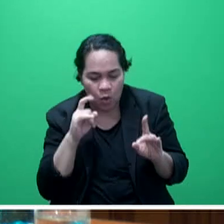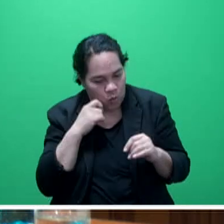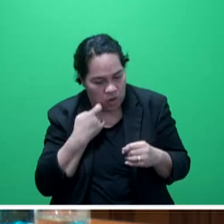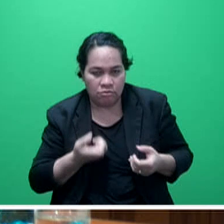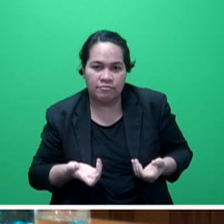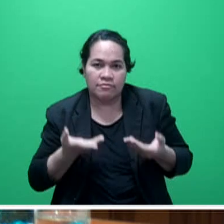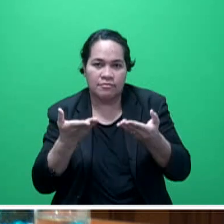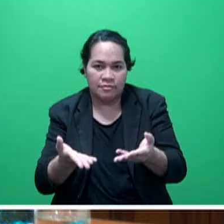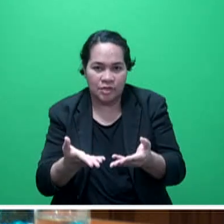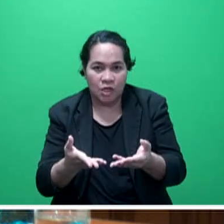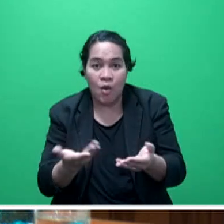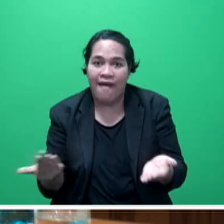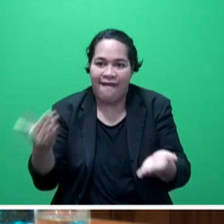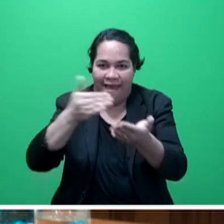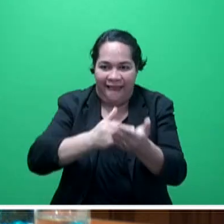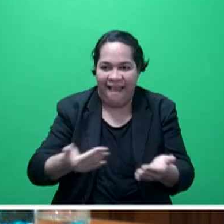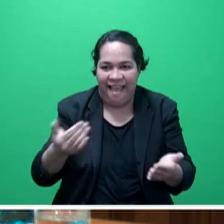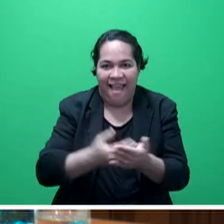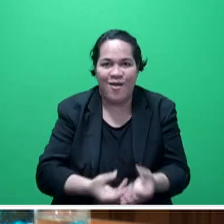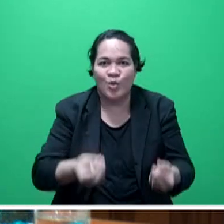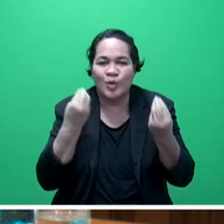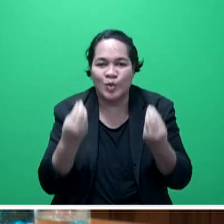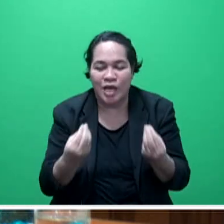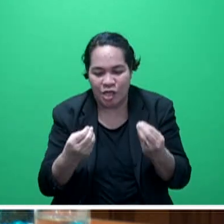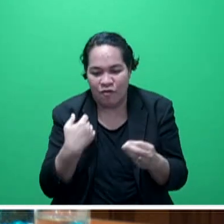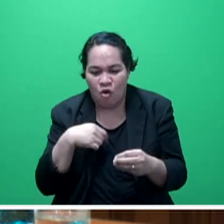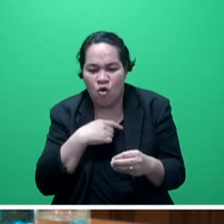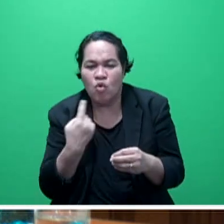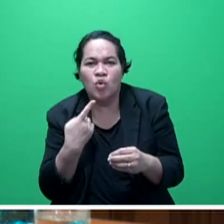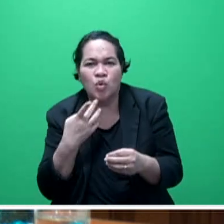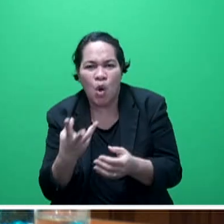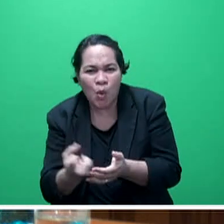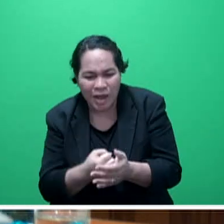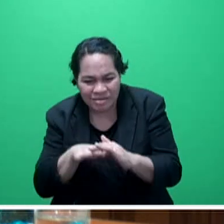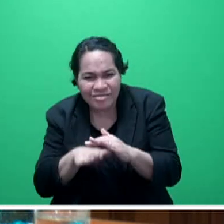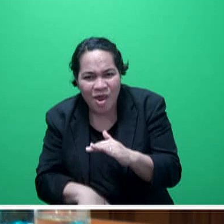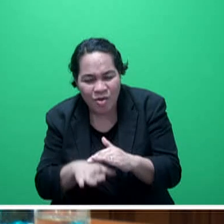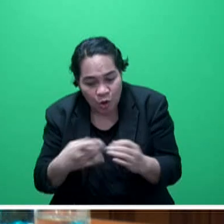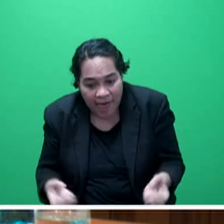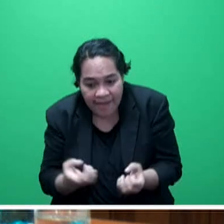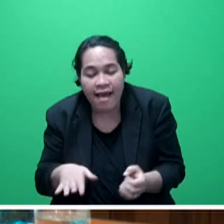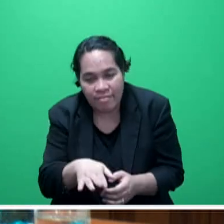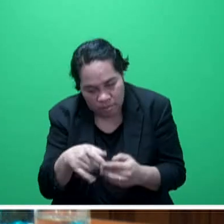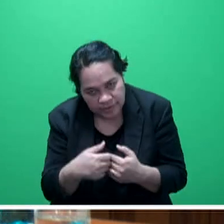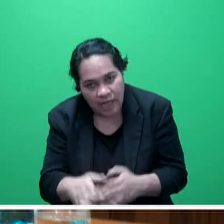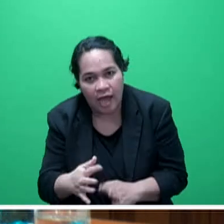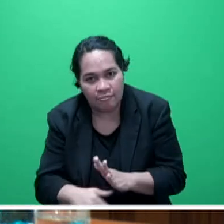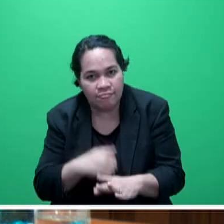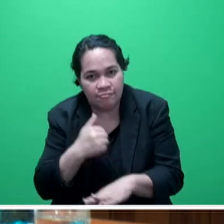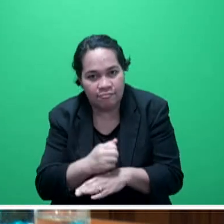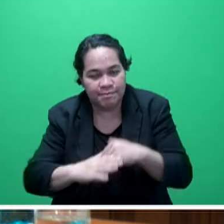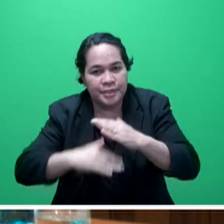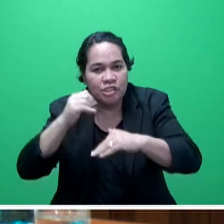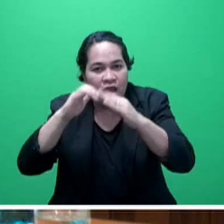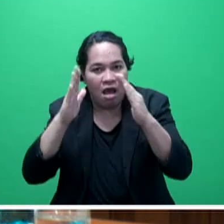add immense value for our low to middle income earners and encourage them to start construction. Mr.